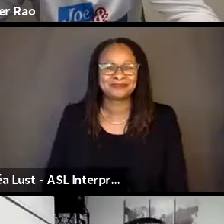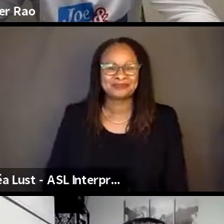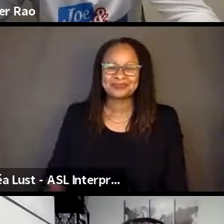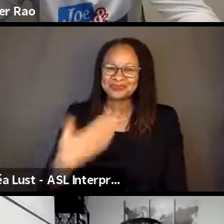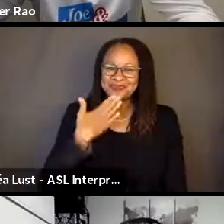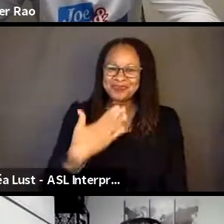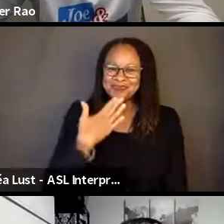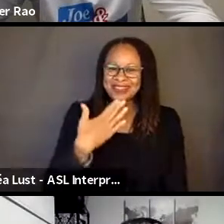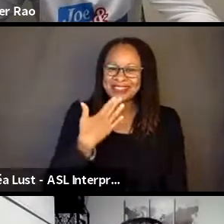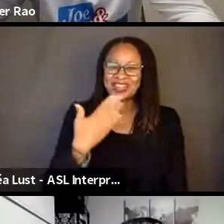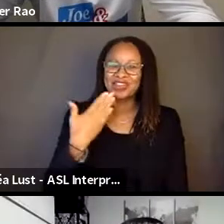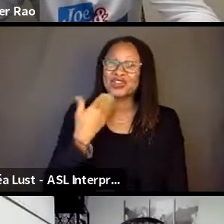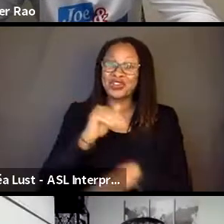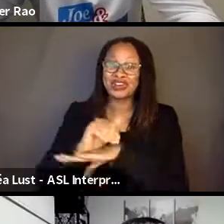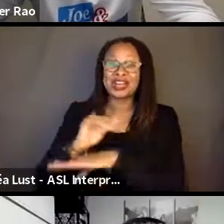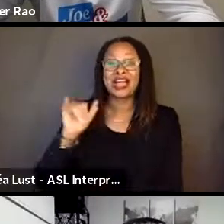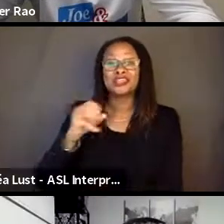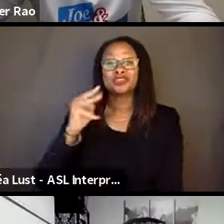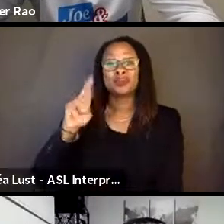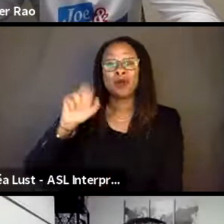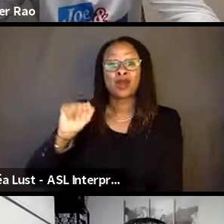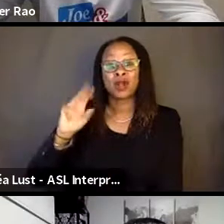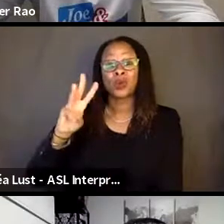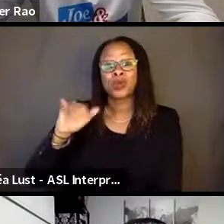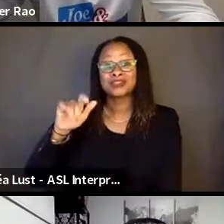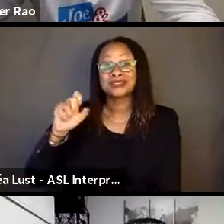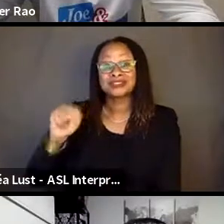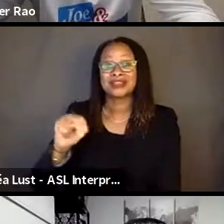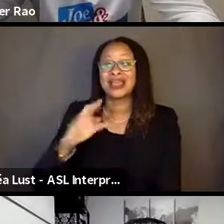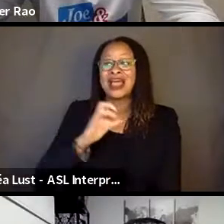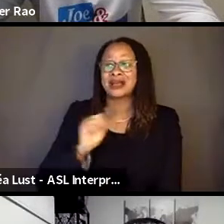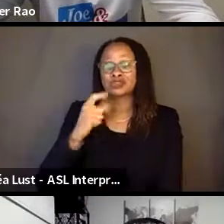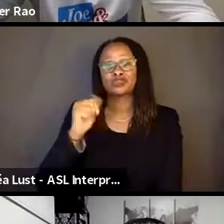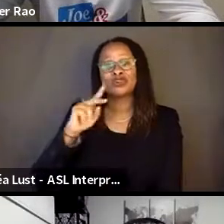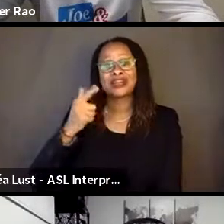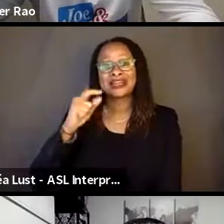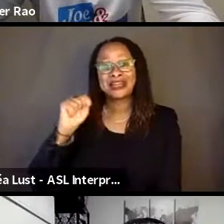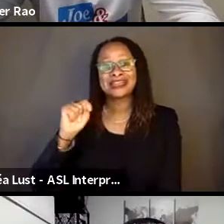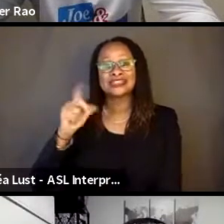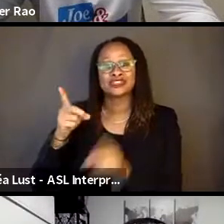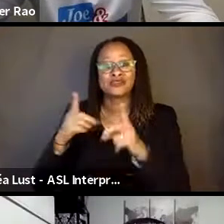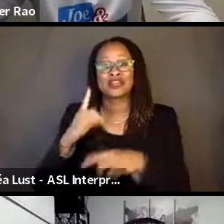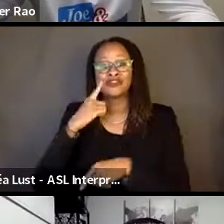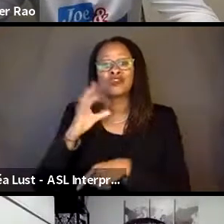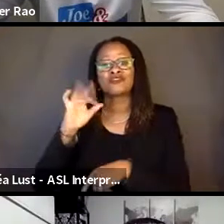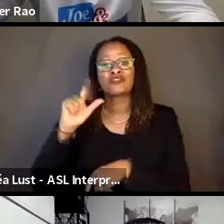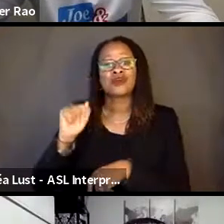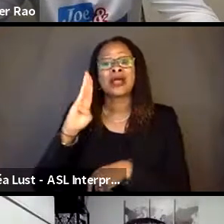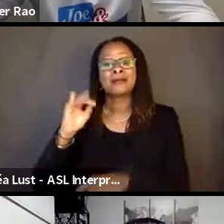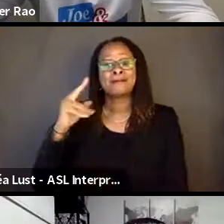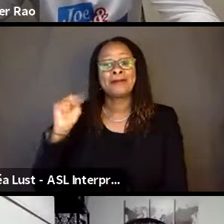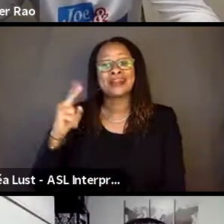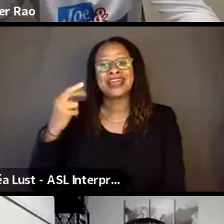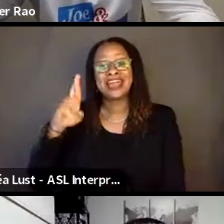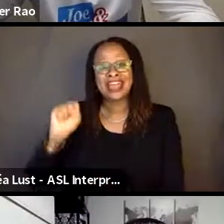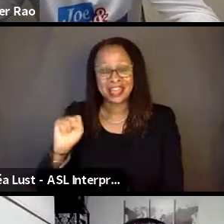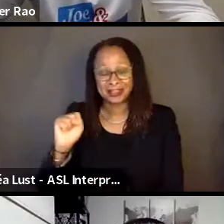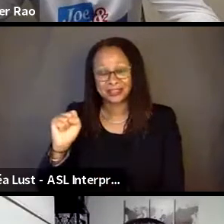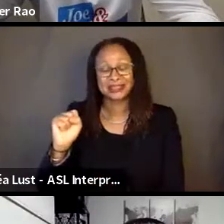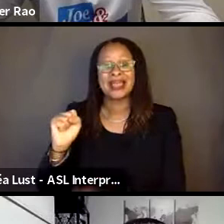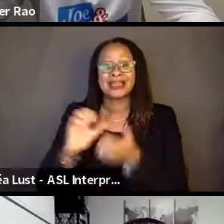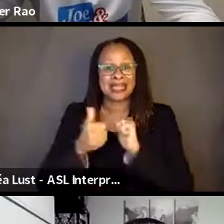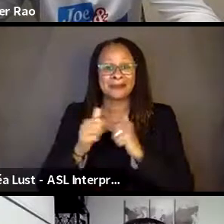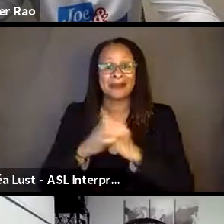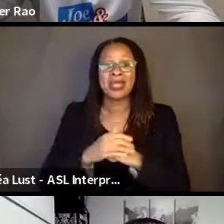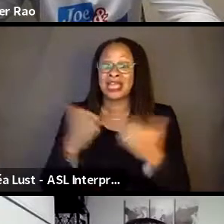Thank you. Good evening. My name is Jamar Wilson, and I am the Surrogate Director for the Florida Biden-Harris campaign. And here with us is a woman whom